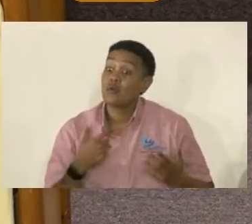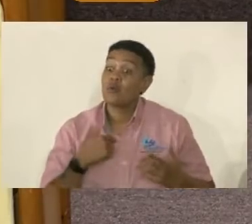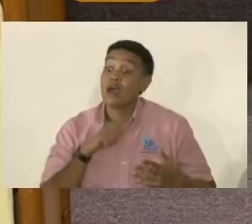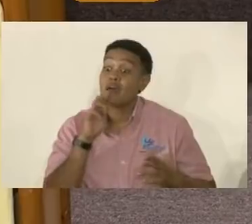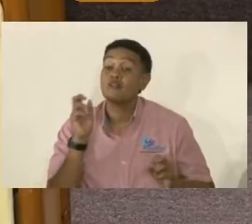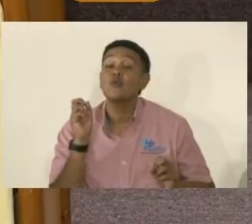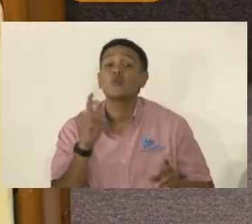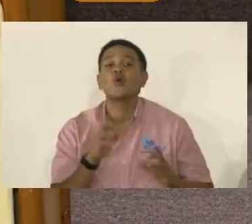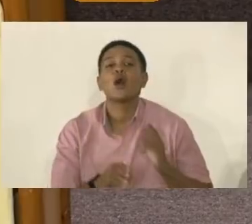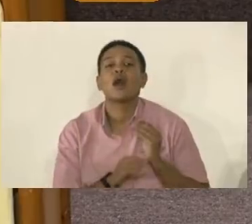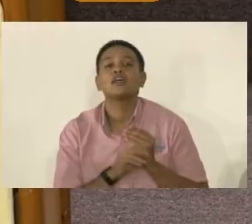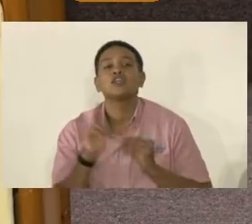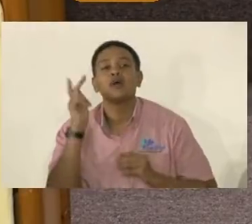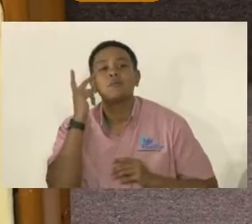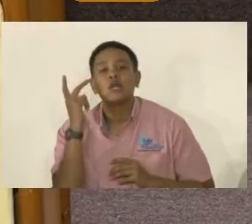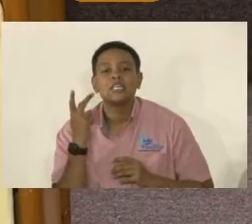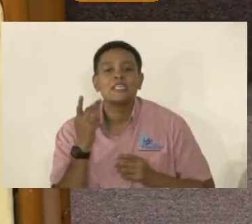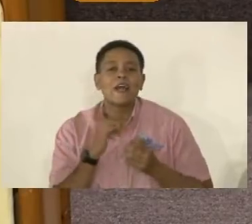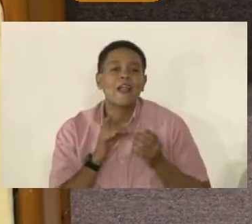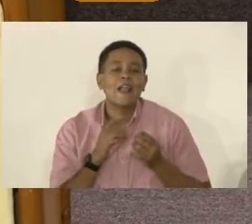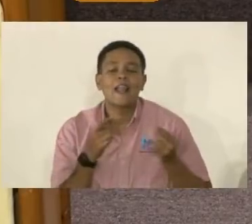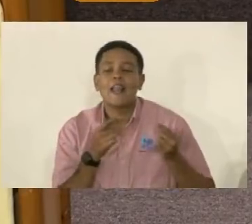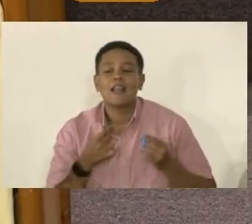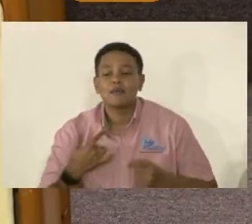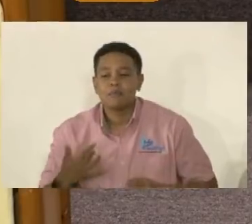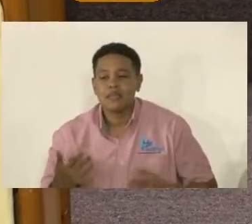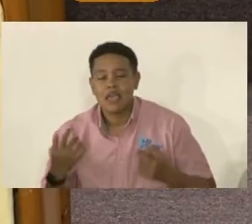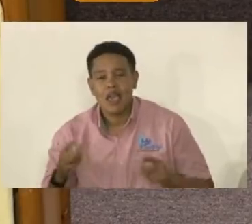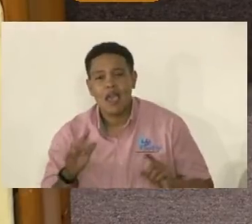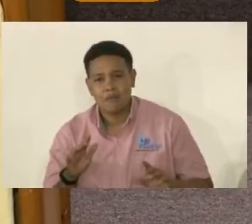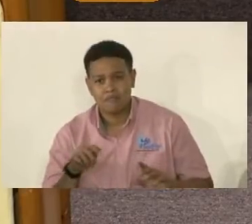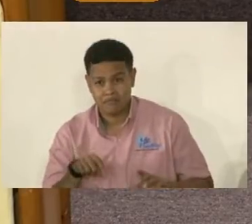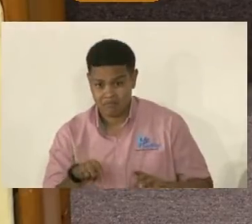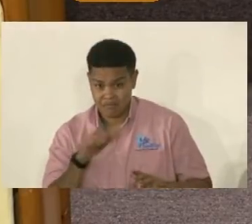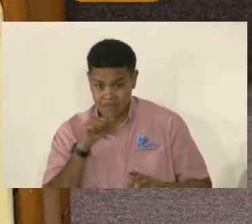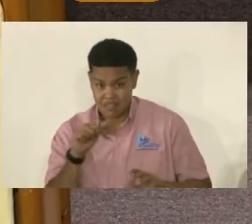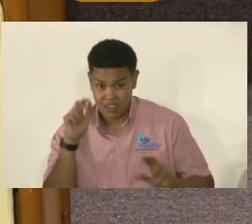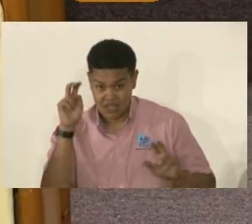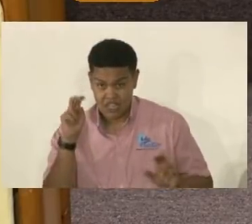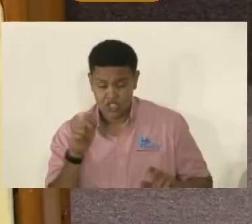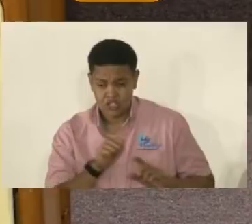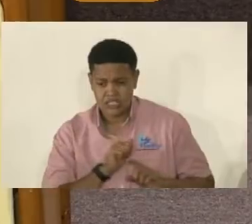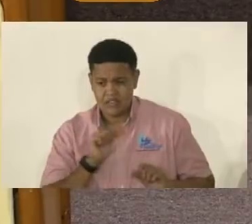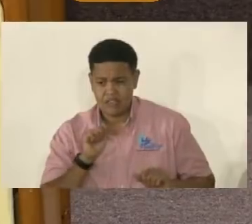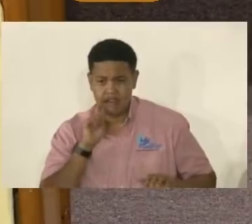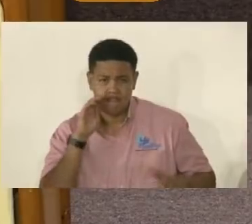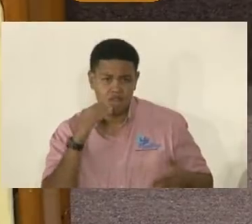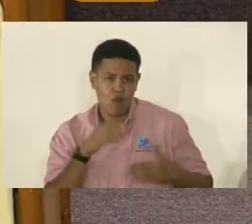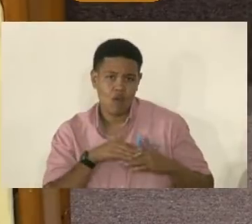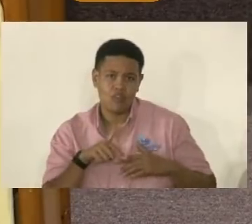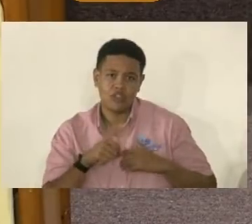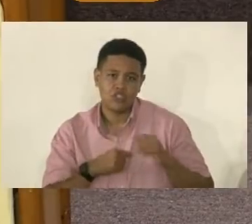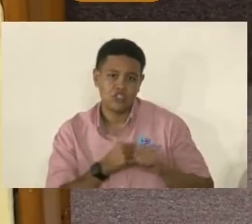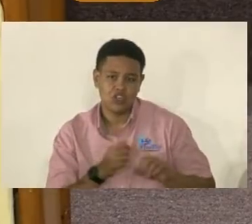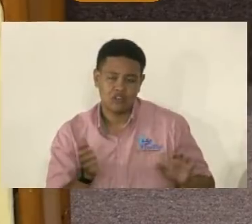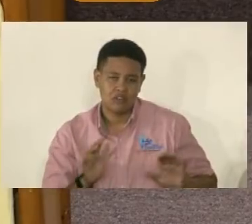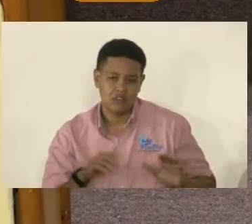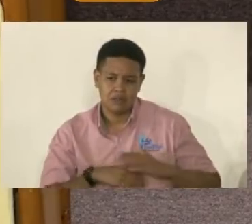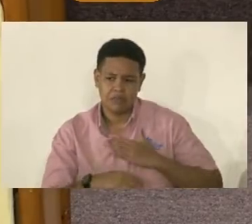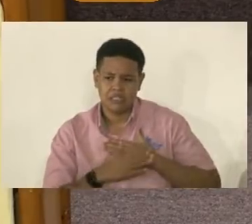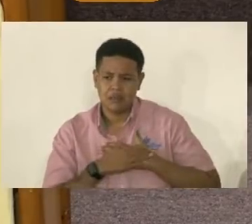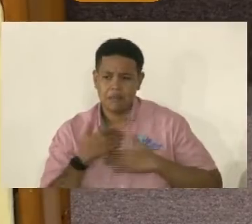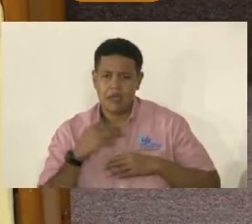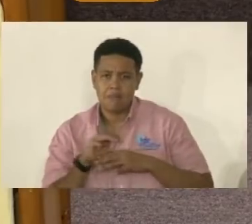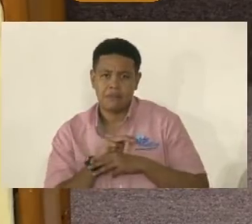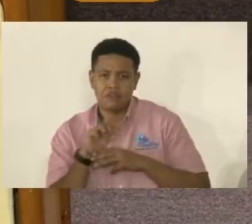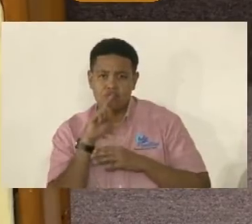an occasional political jab or two. These are not the issues I can focus on this year, based on my ministerial